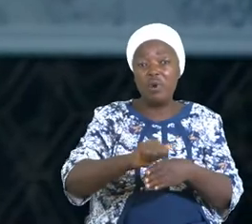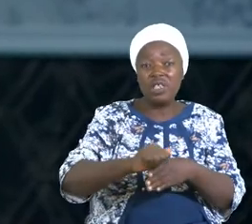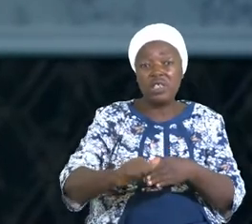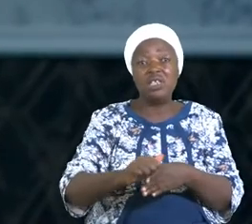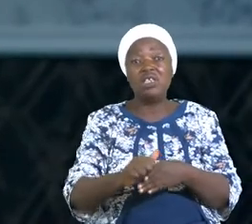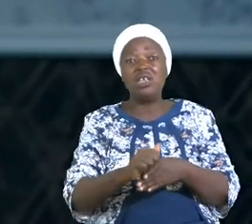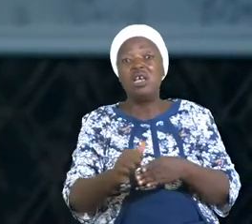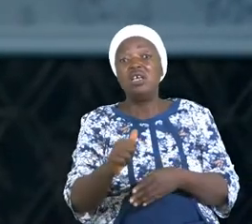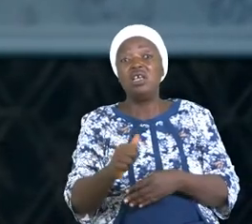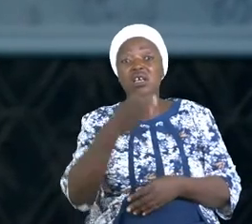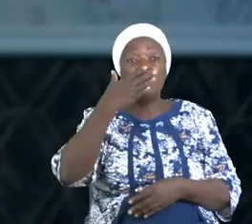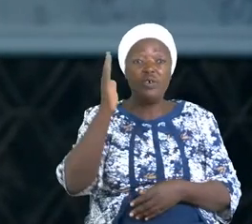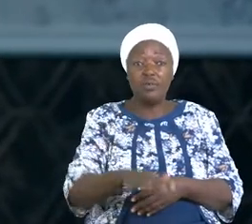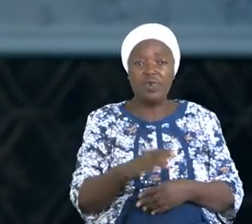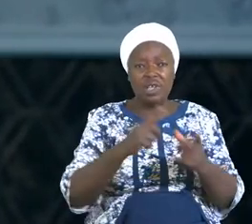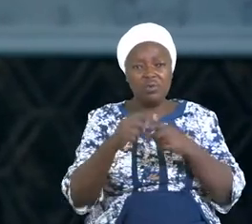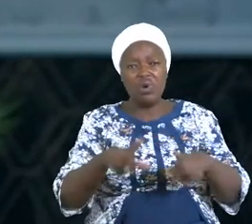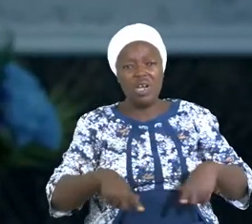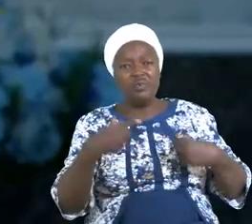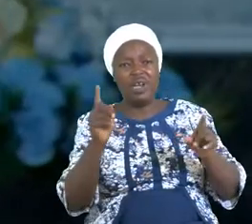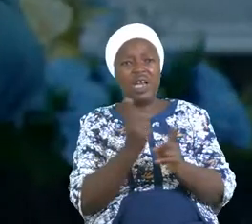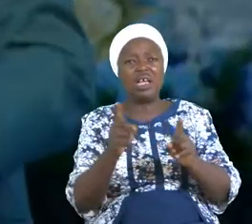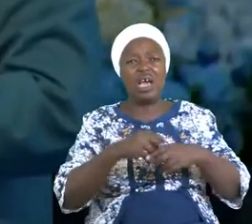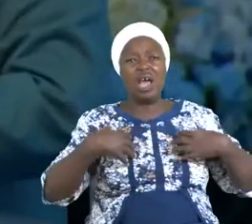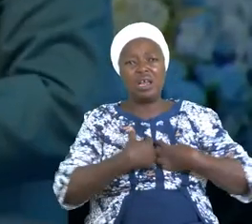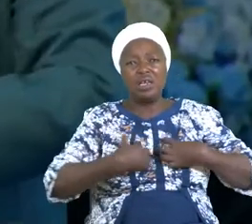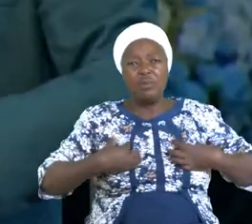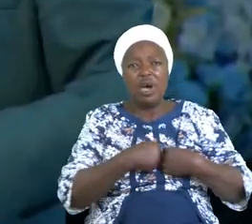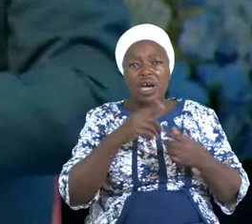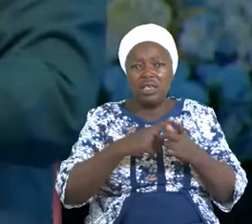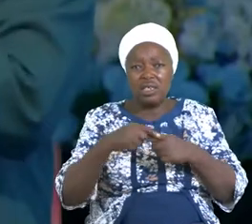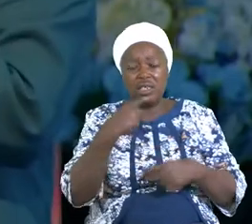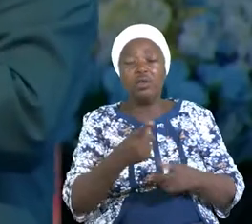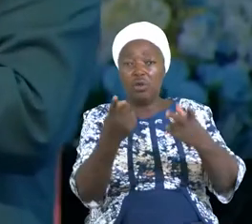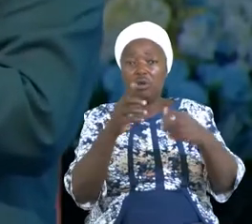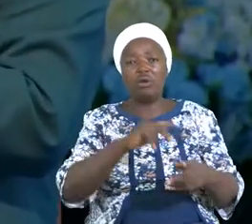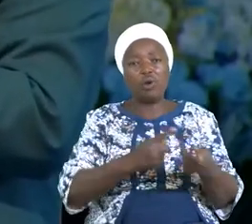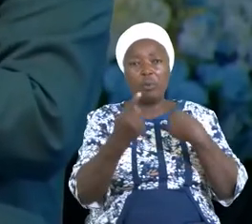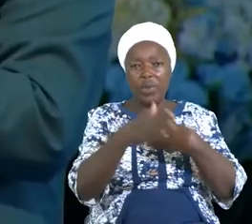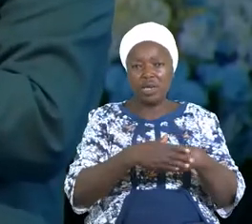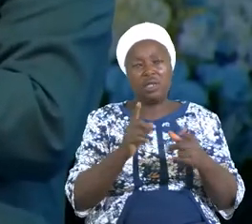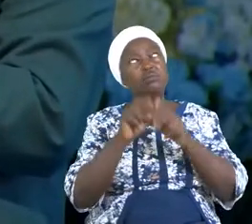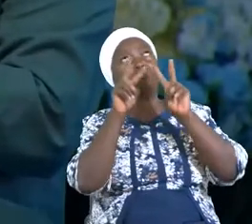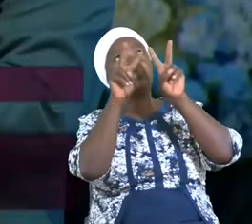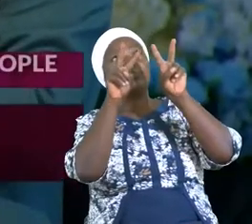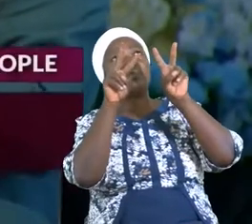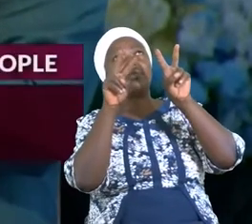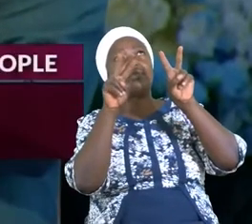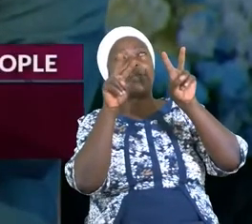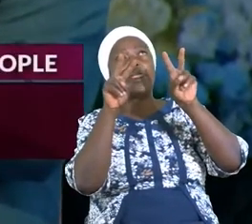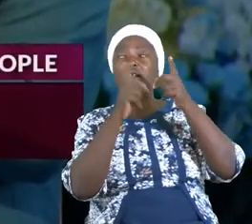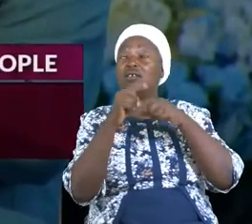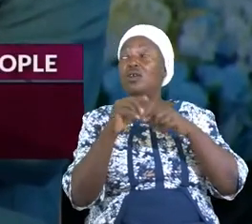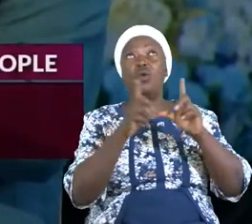are living like an animal. And it says, return. And then you look up, you say,